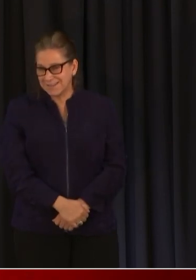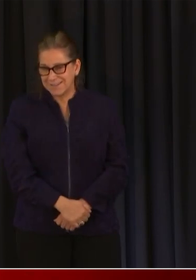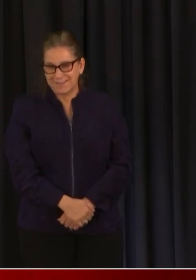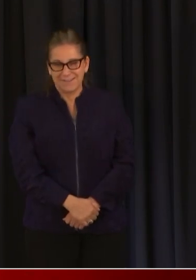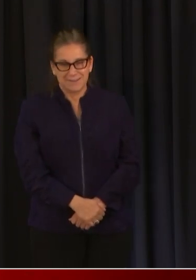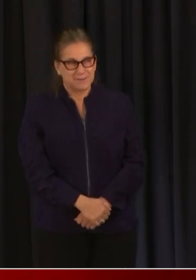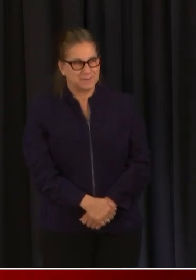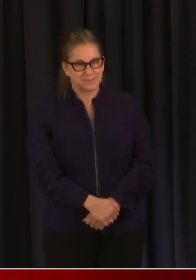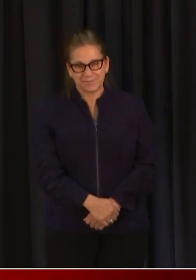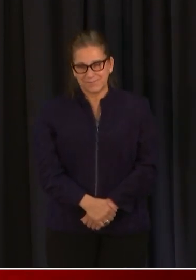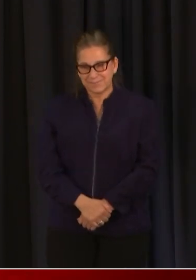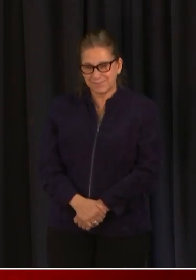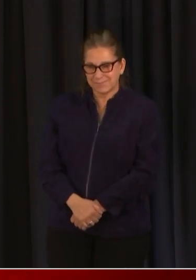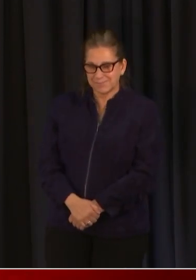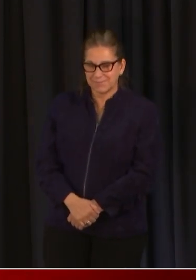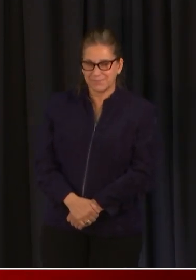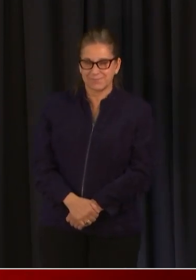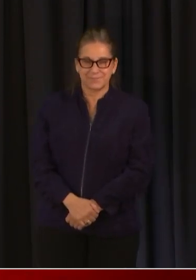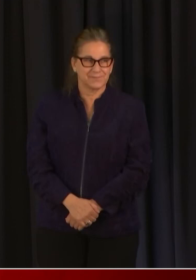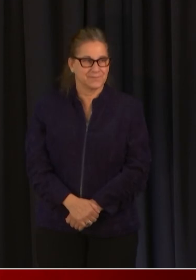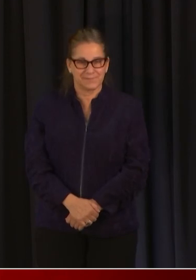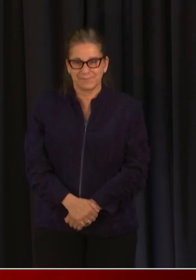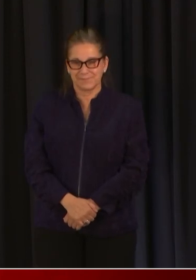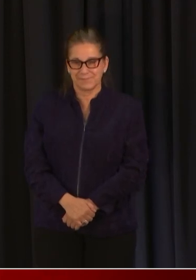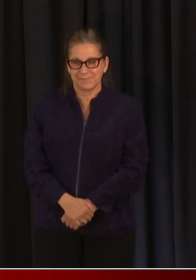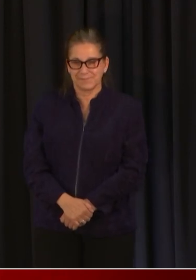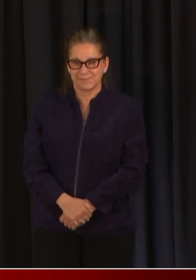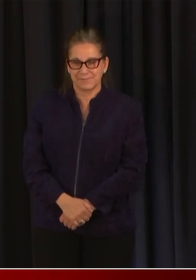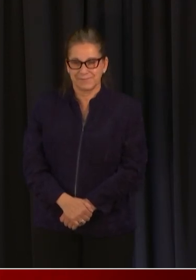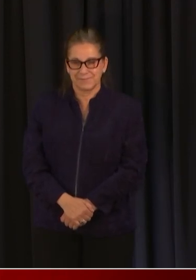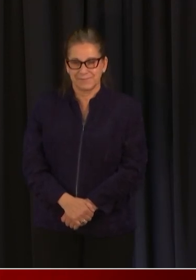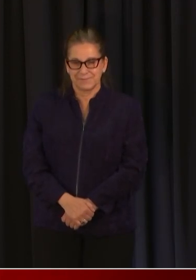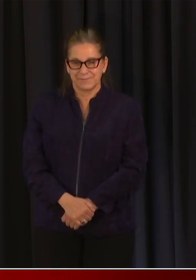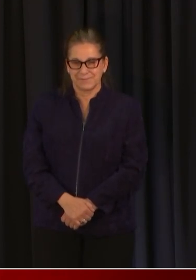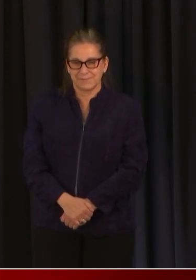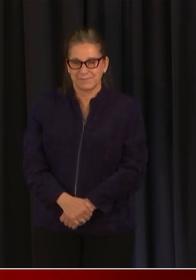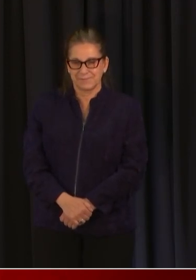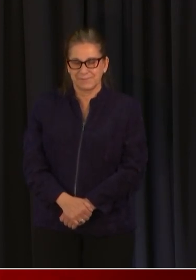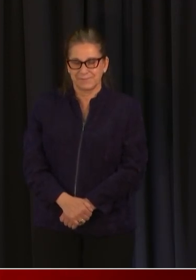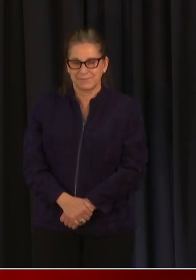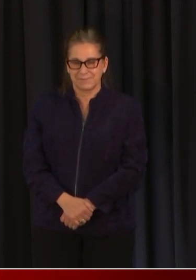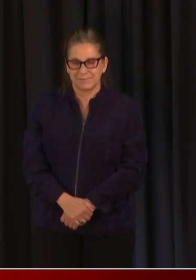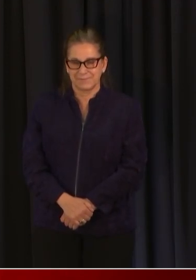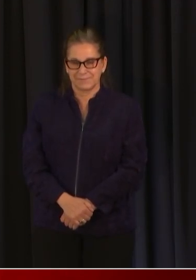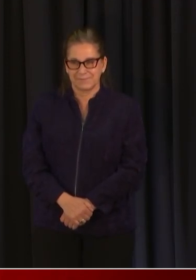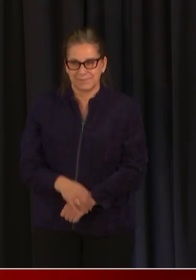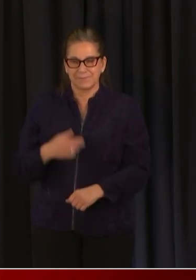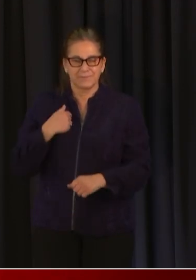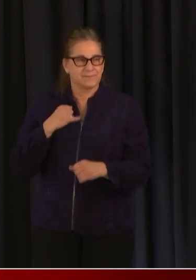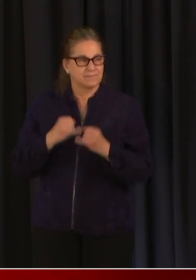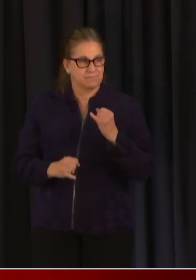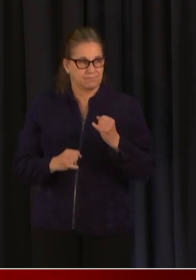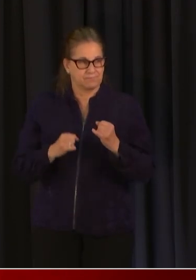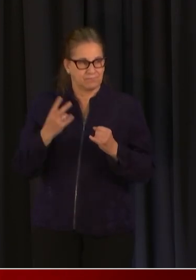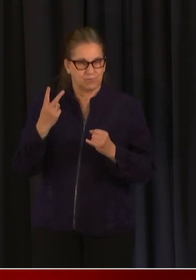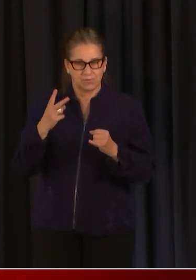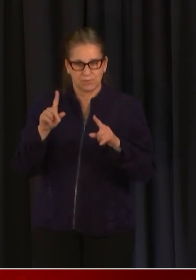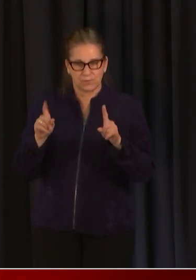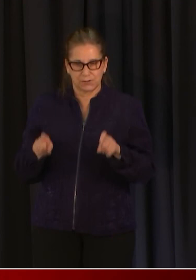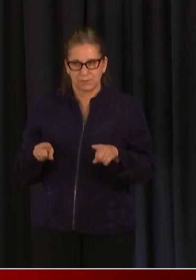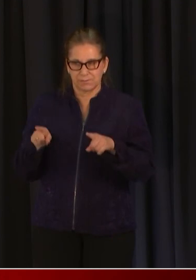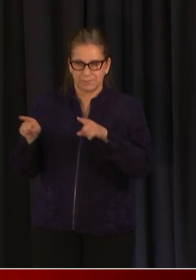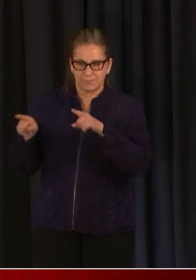So finally, and thank you for your questions, Mark and Amanda kind of separately asked